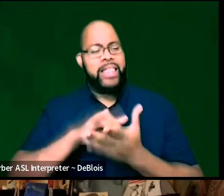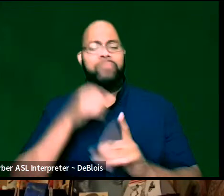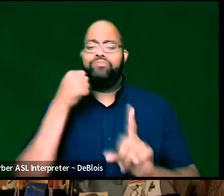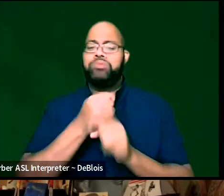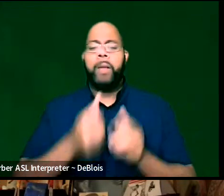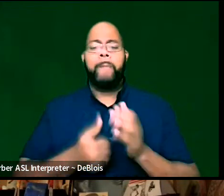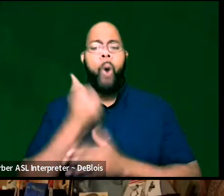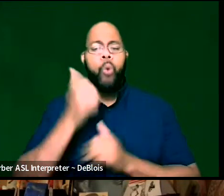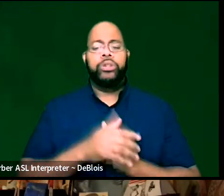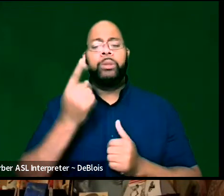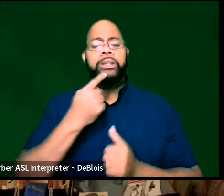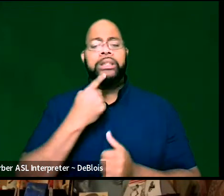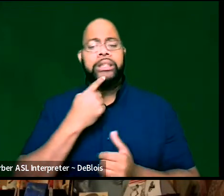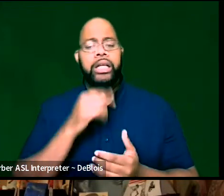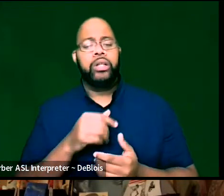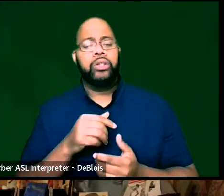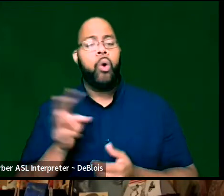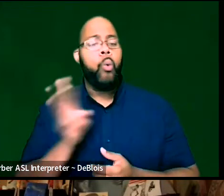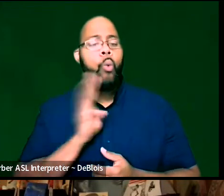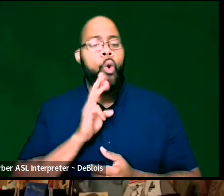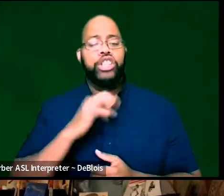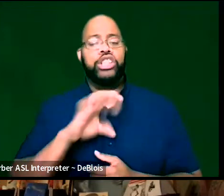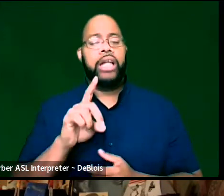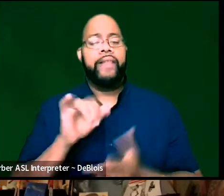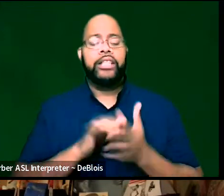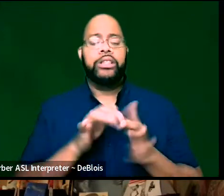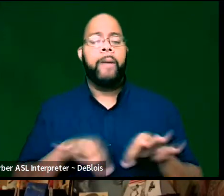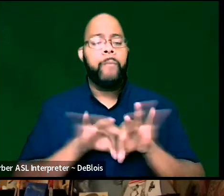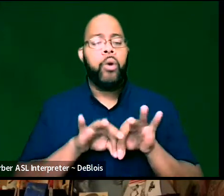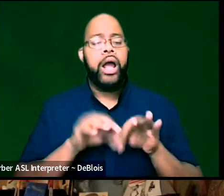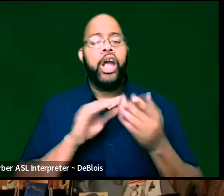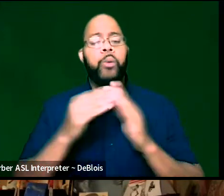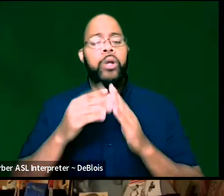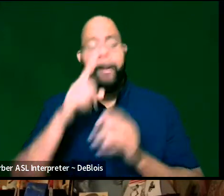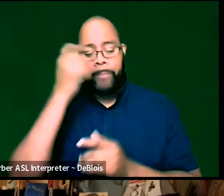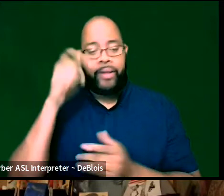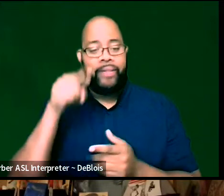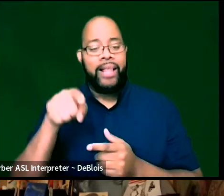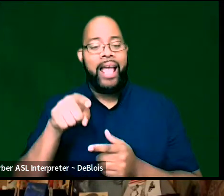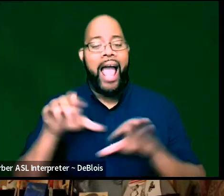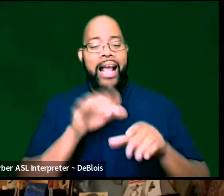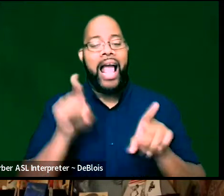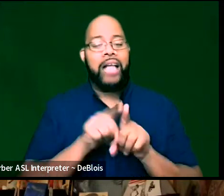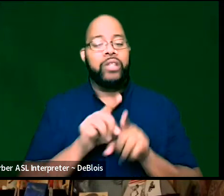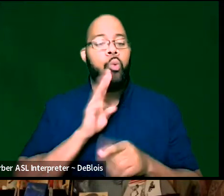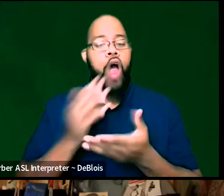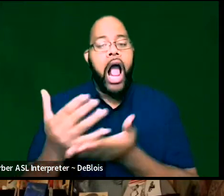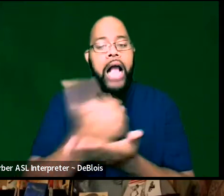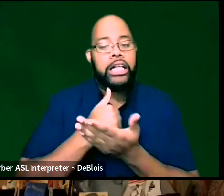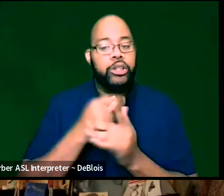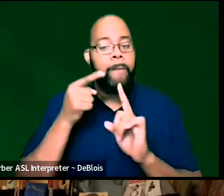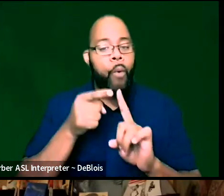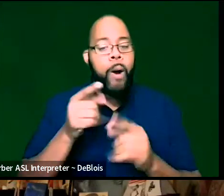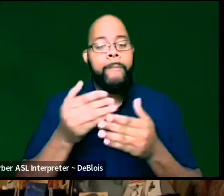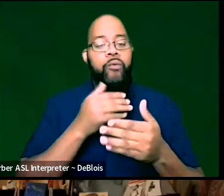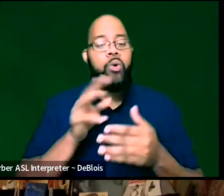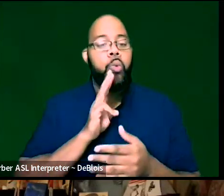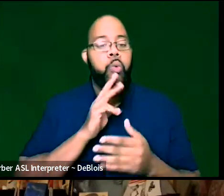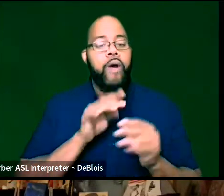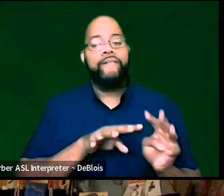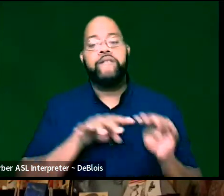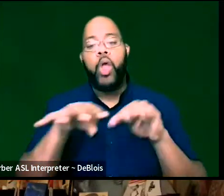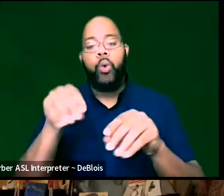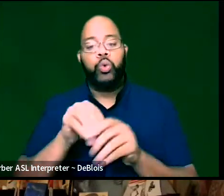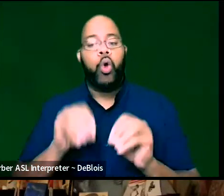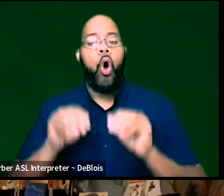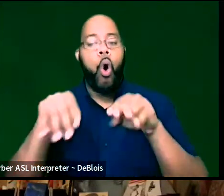most. Someone said, watersheds are important in communities because they act as water collection points before the water flows into